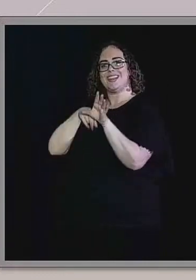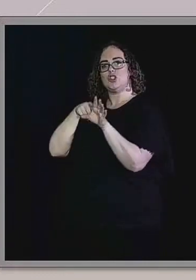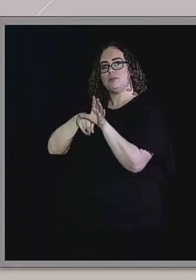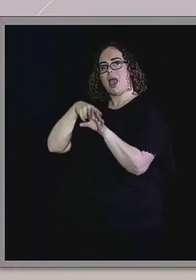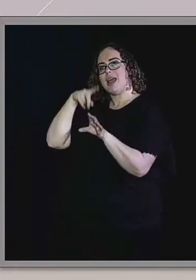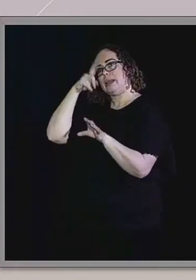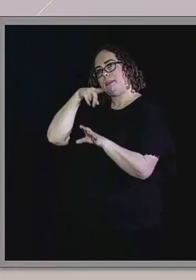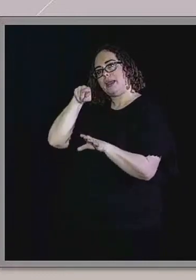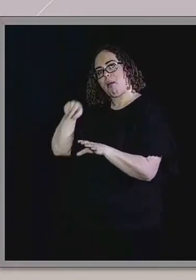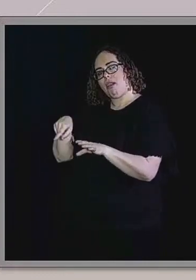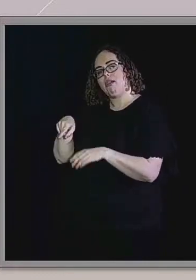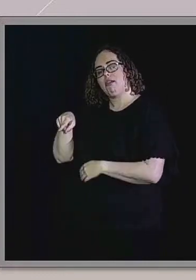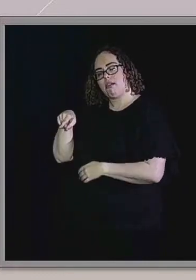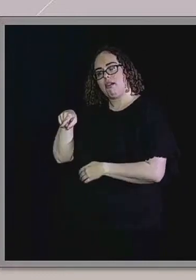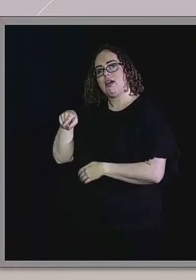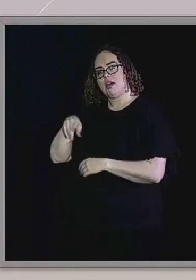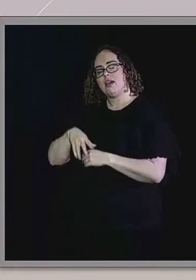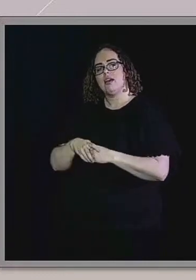day of